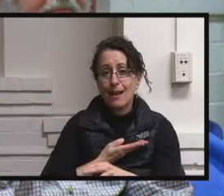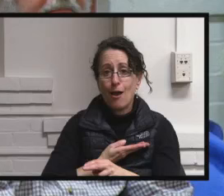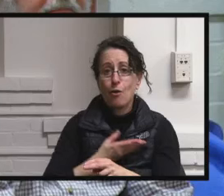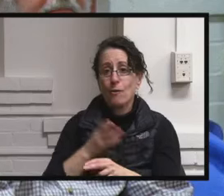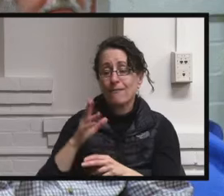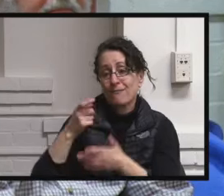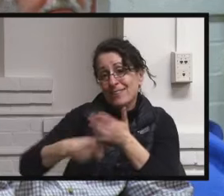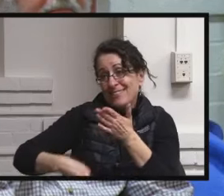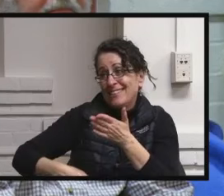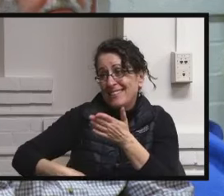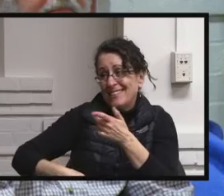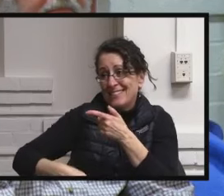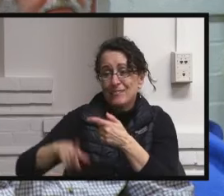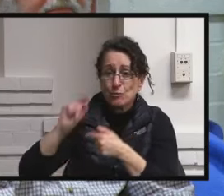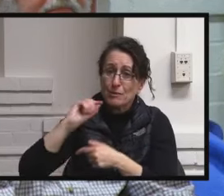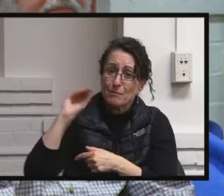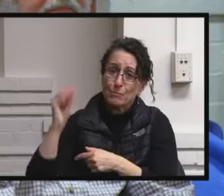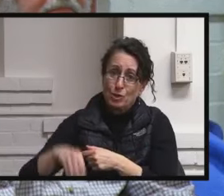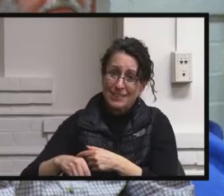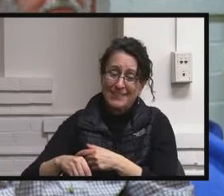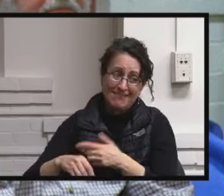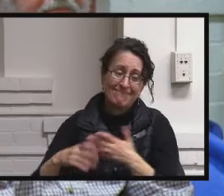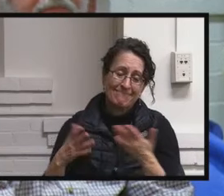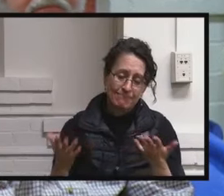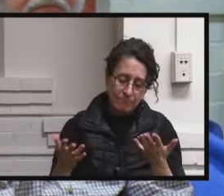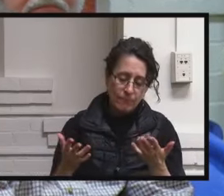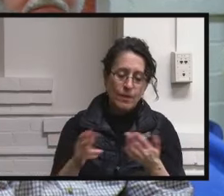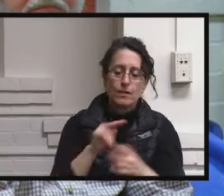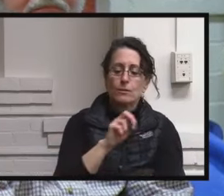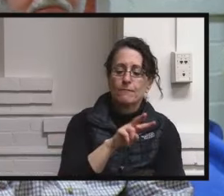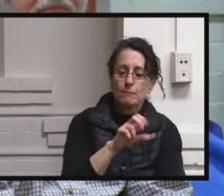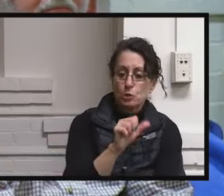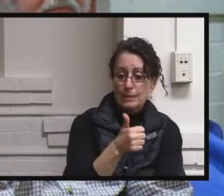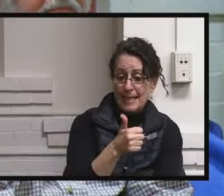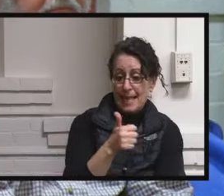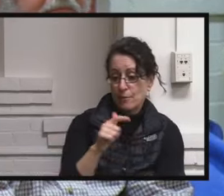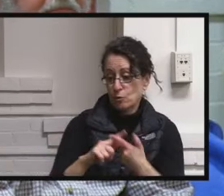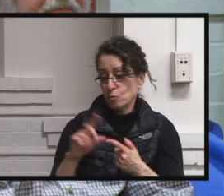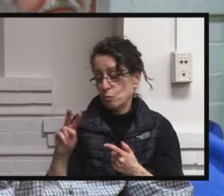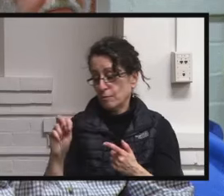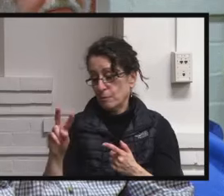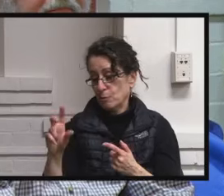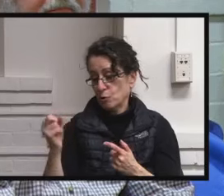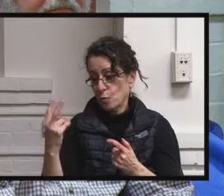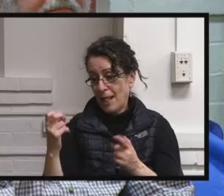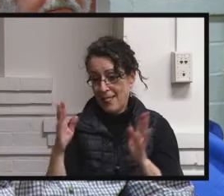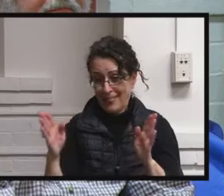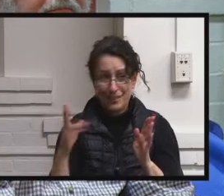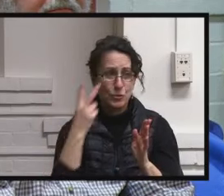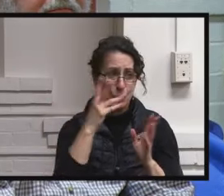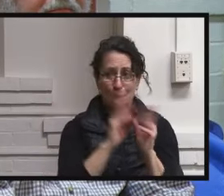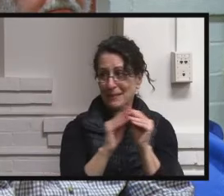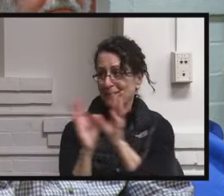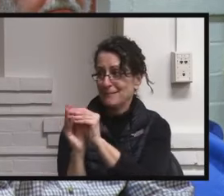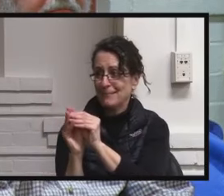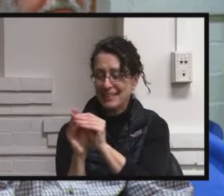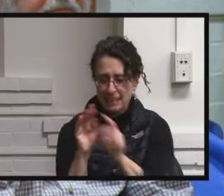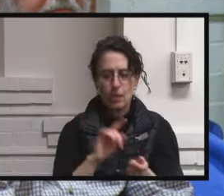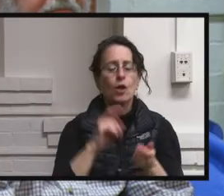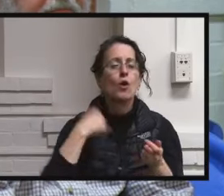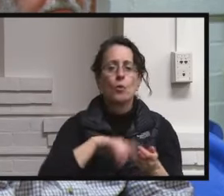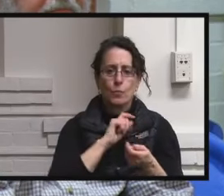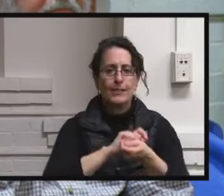20%. So between the 10th and the 12th, we, I think, did our due diligence and changed the numbers of the No MRF